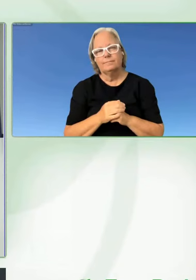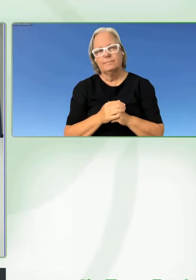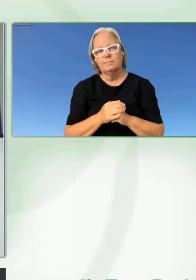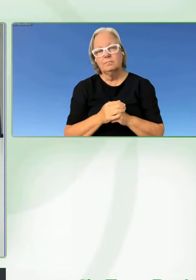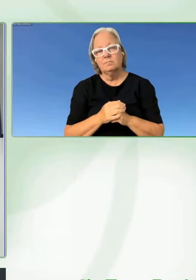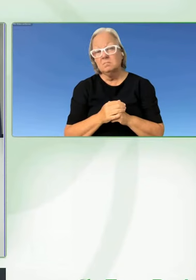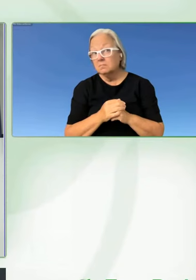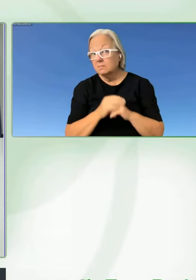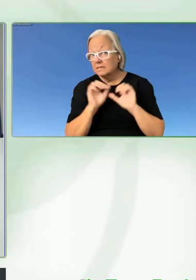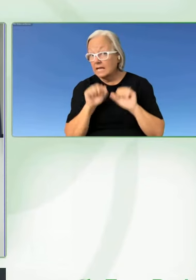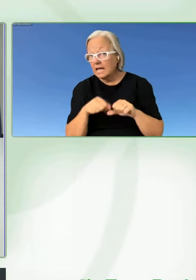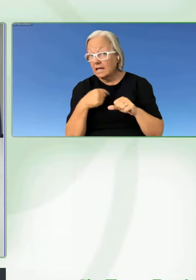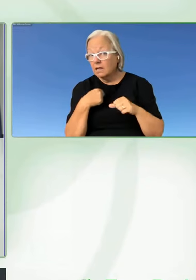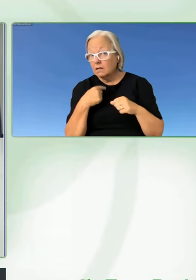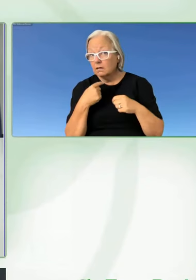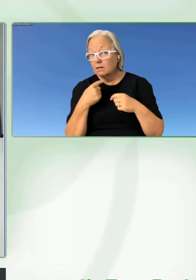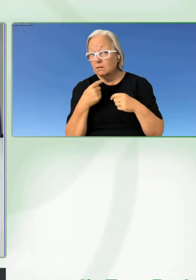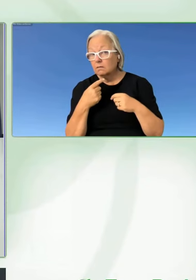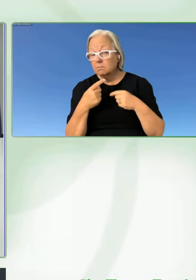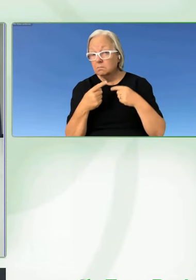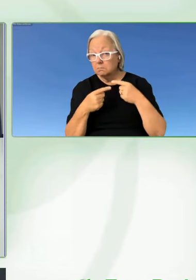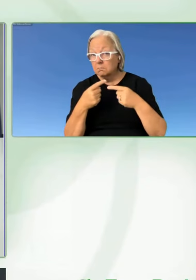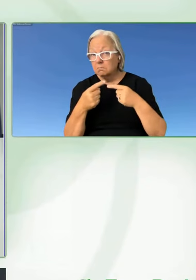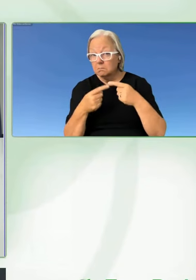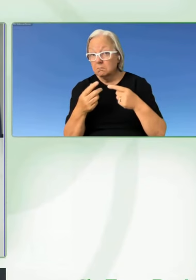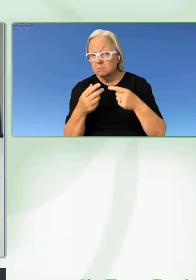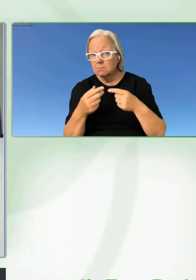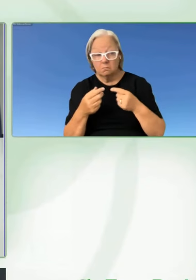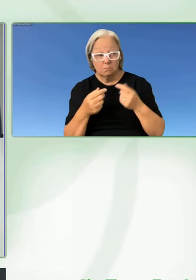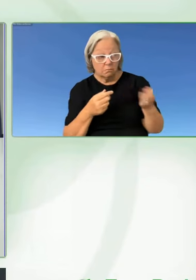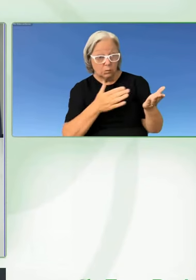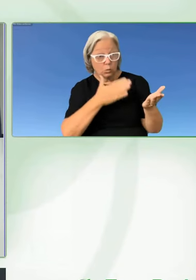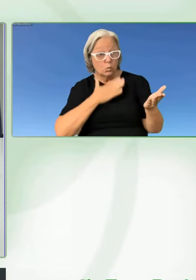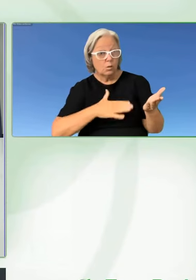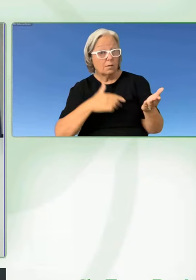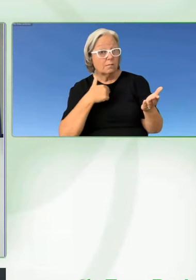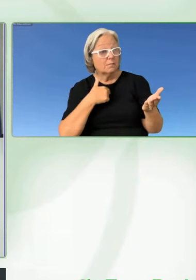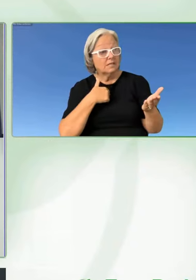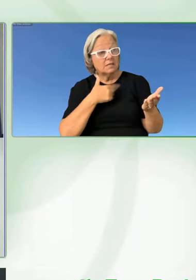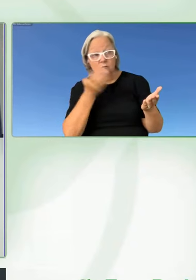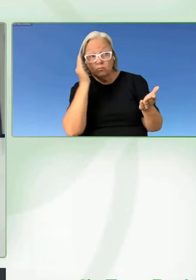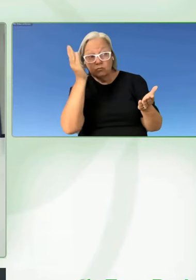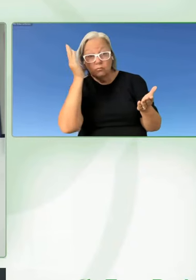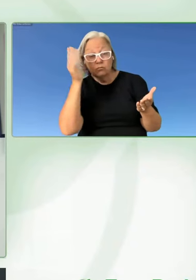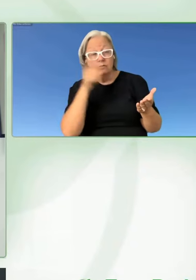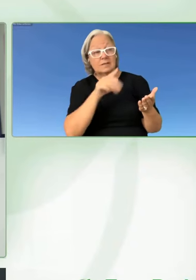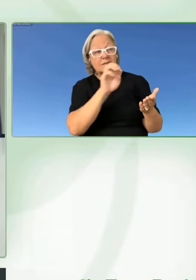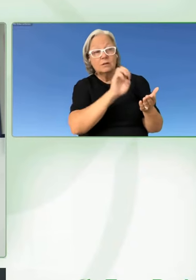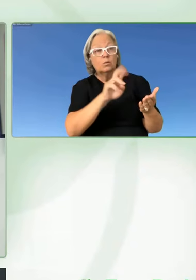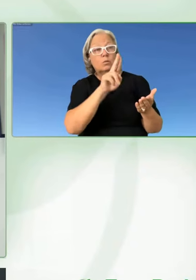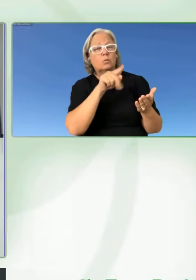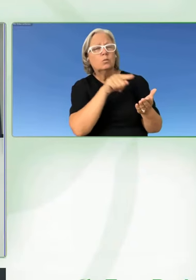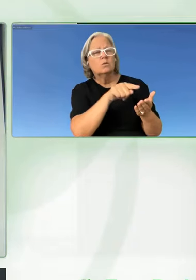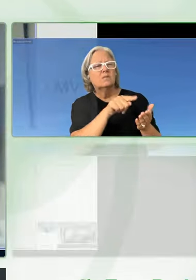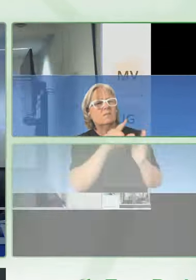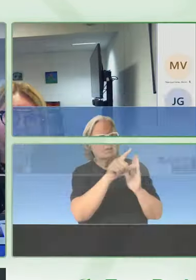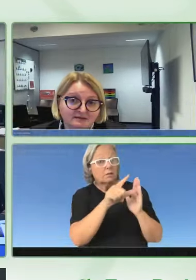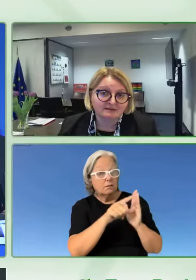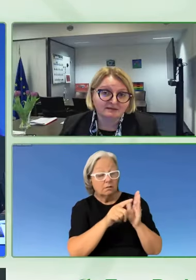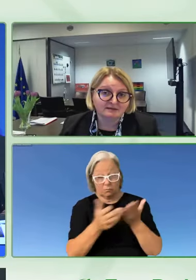continue, Christina, would you like me to present the EU legal? Yes,